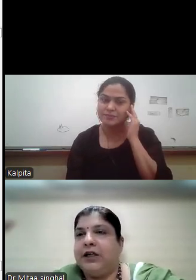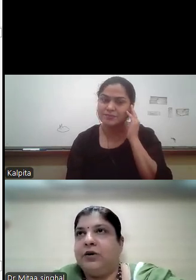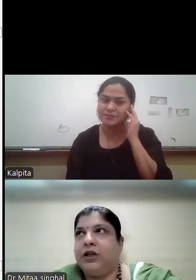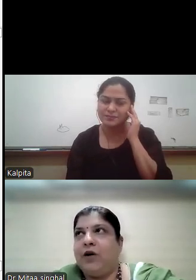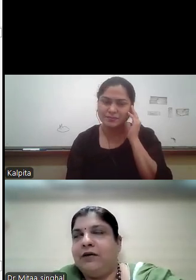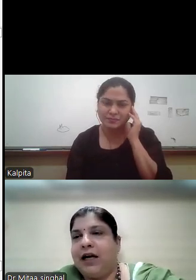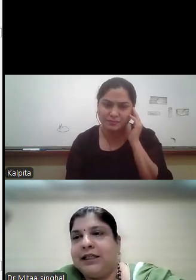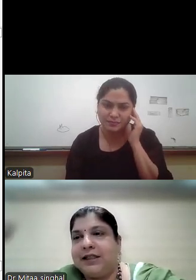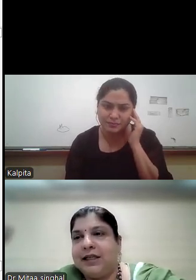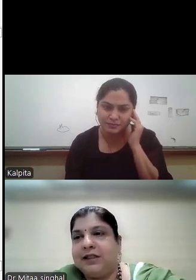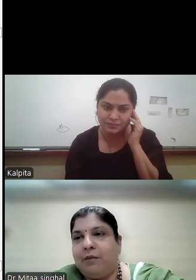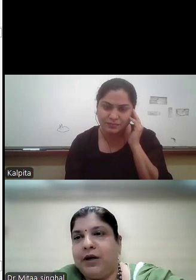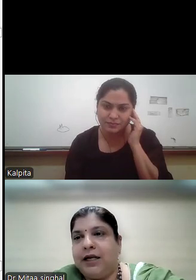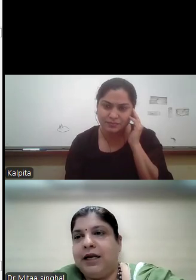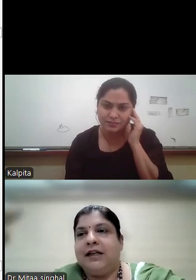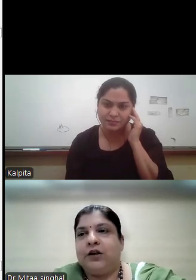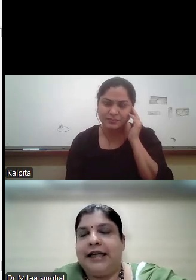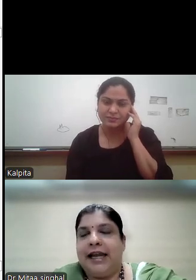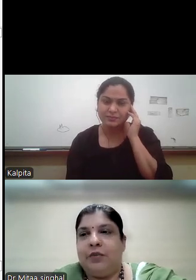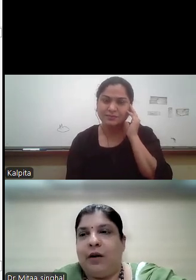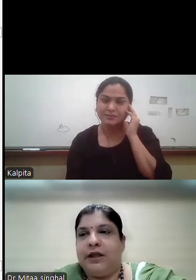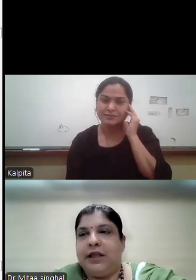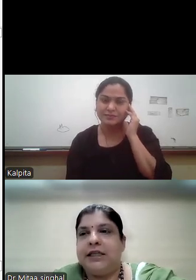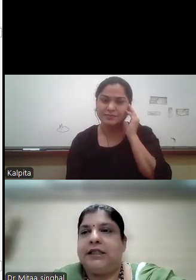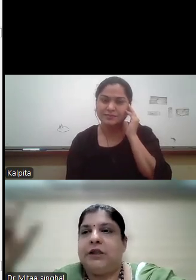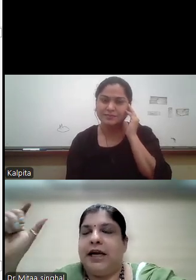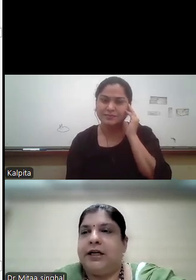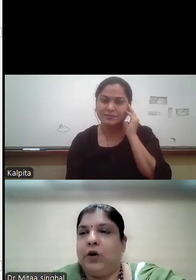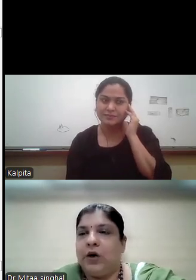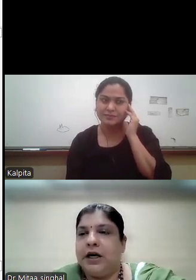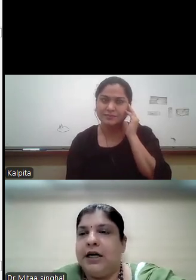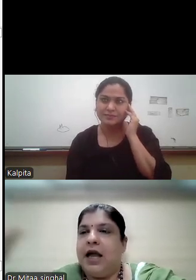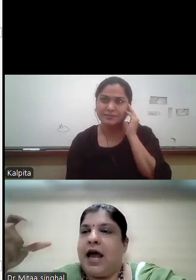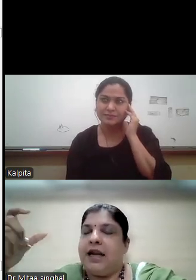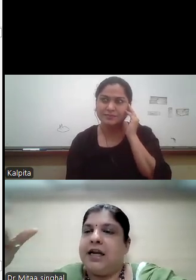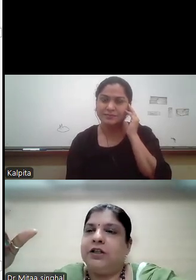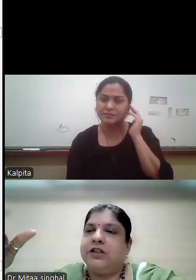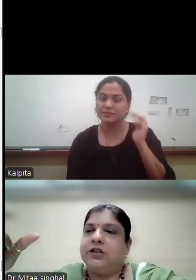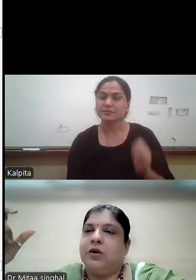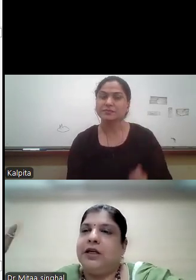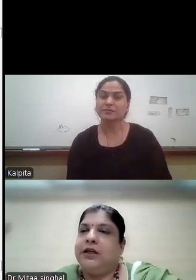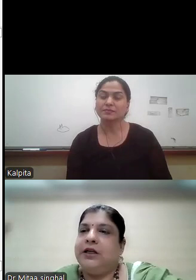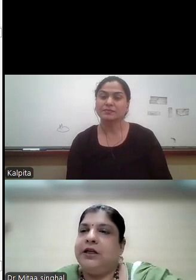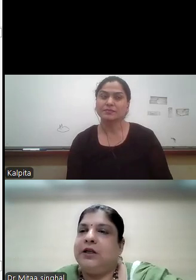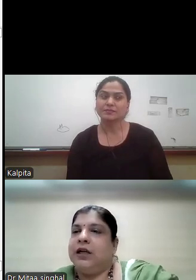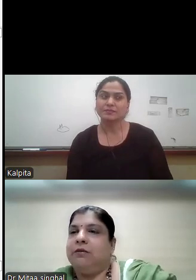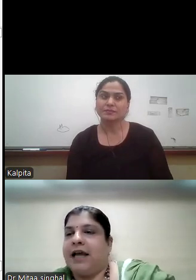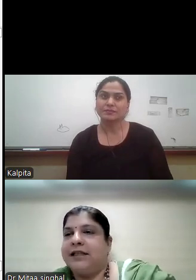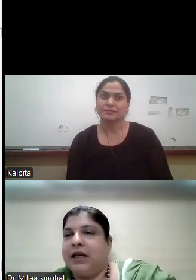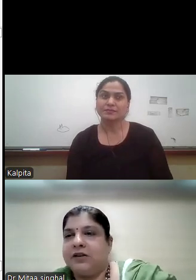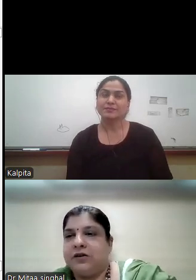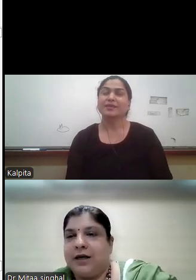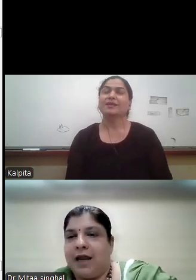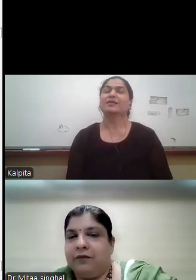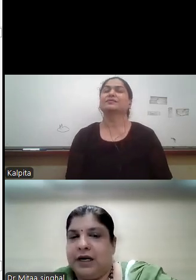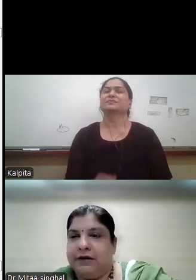like, you have done these things properly. So 10 proper things, you get a token. And now this token, you can buy